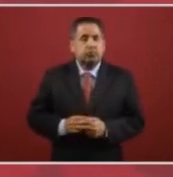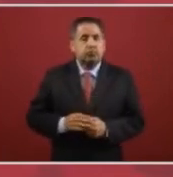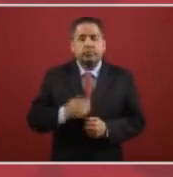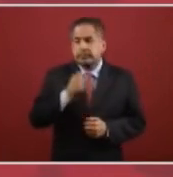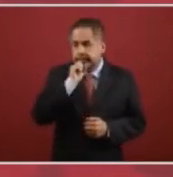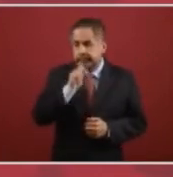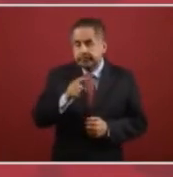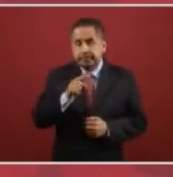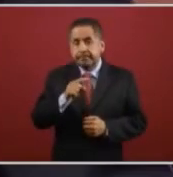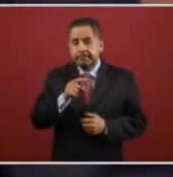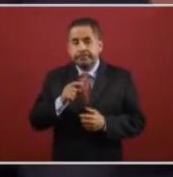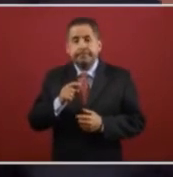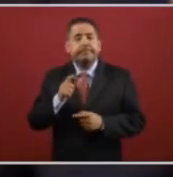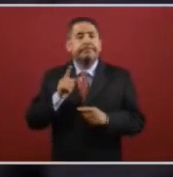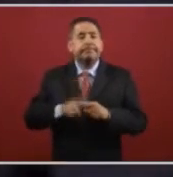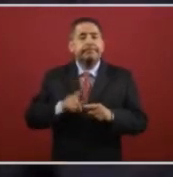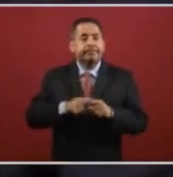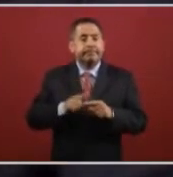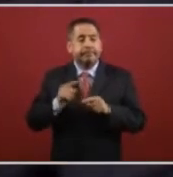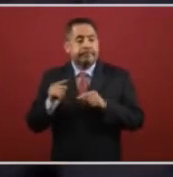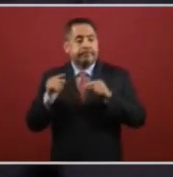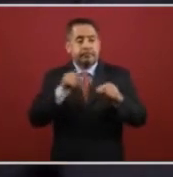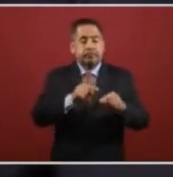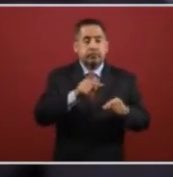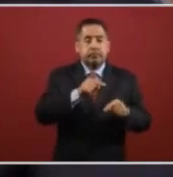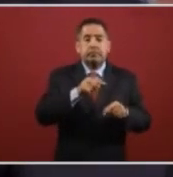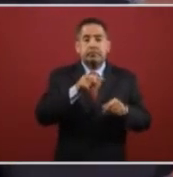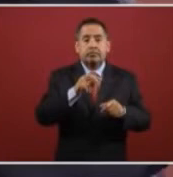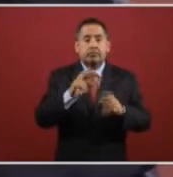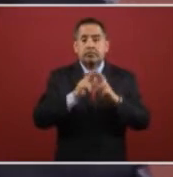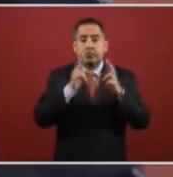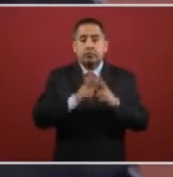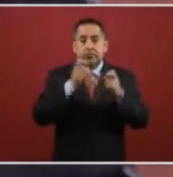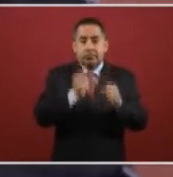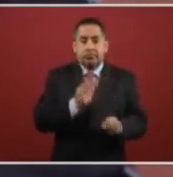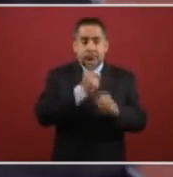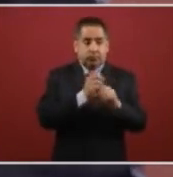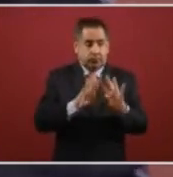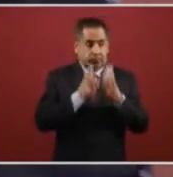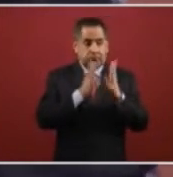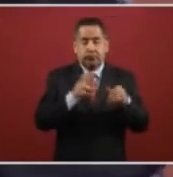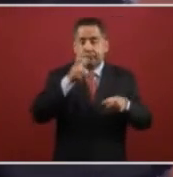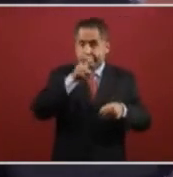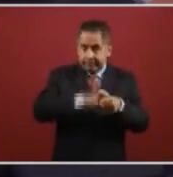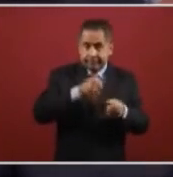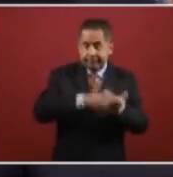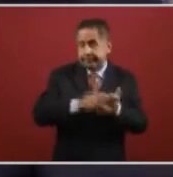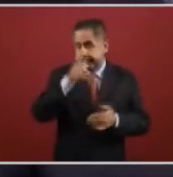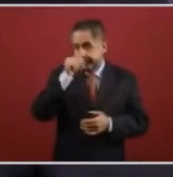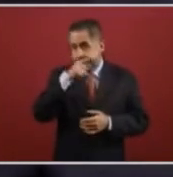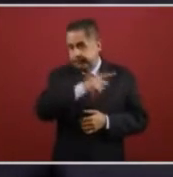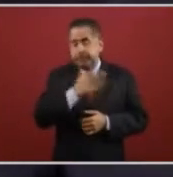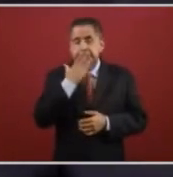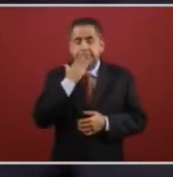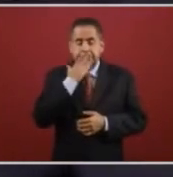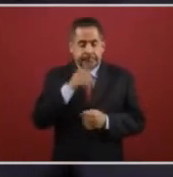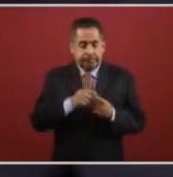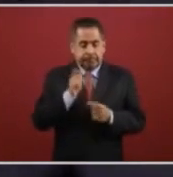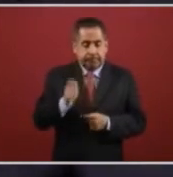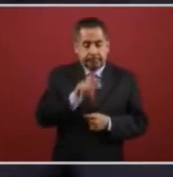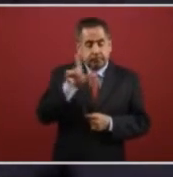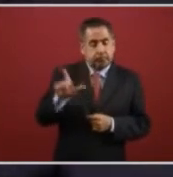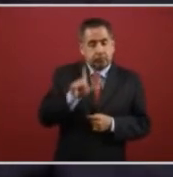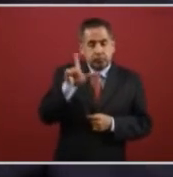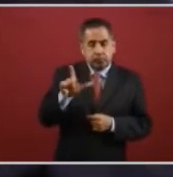Monday. And there, we're going to celebrate the national meeting of